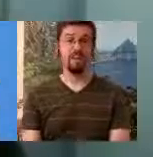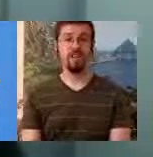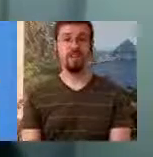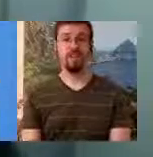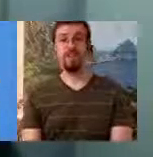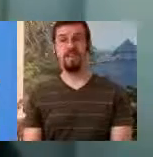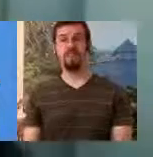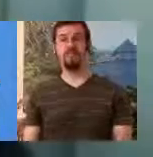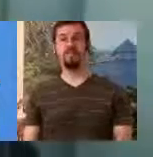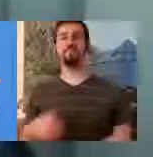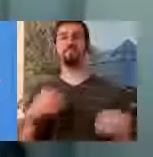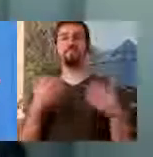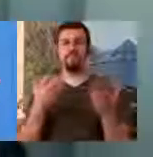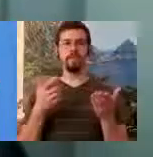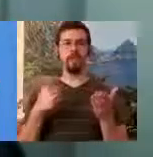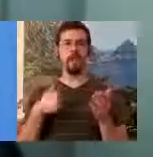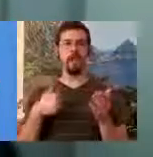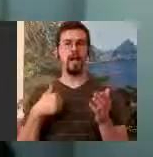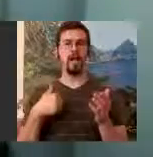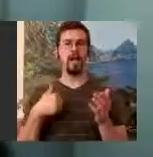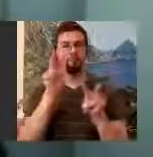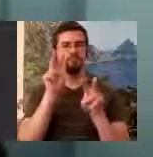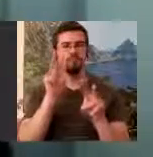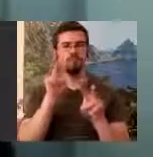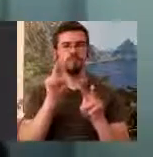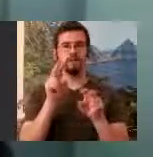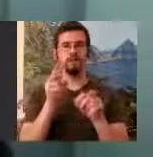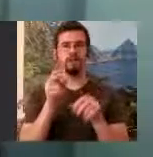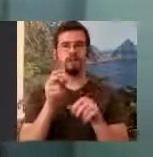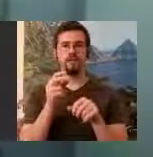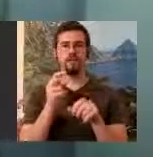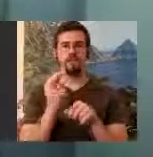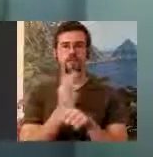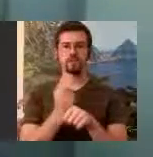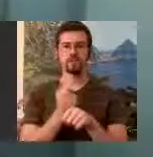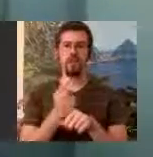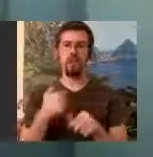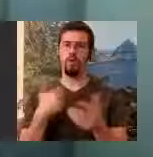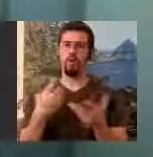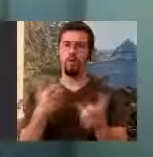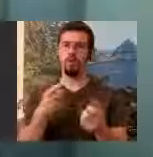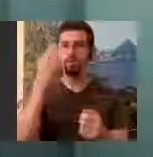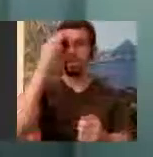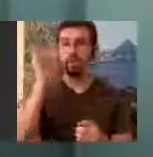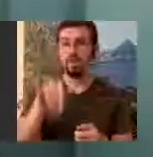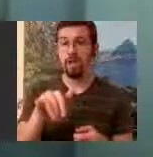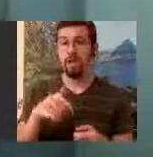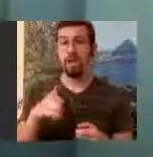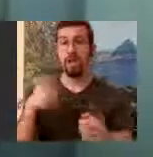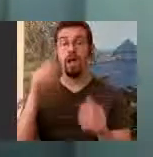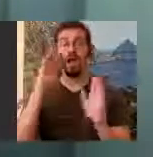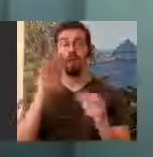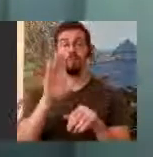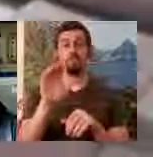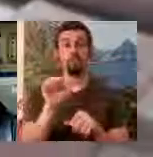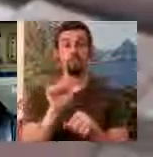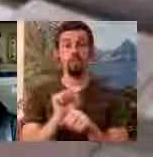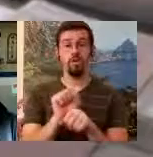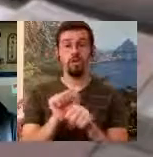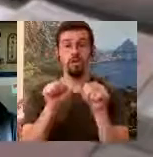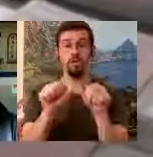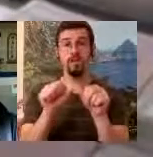I am going to really look forward to using your work. I want you to know that. I hope you will continue to give us all